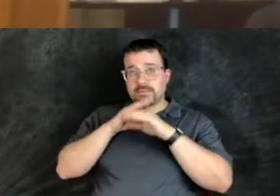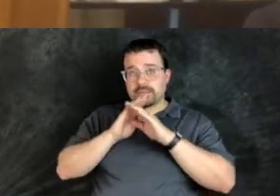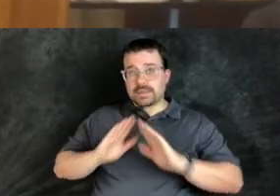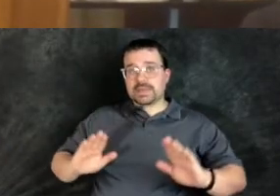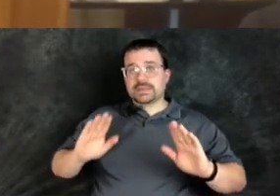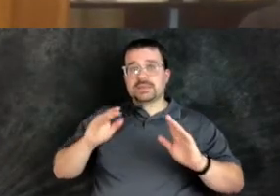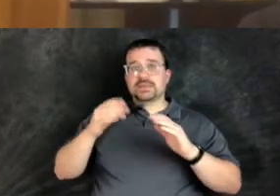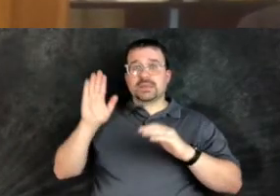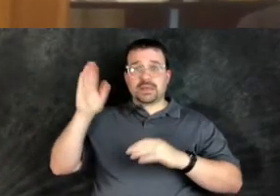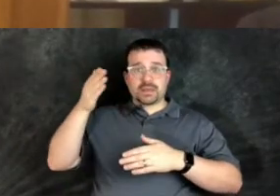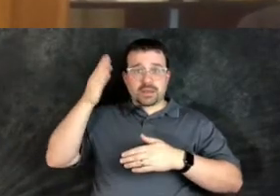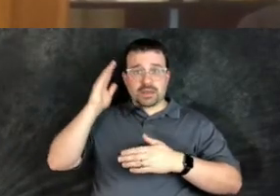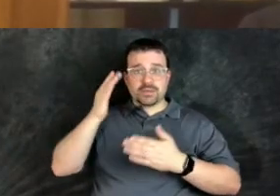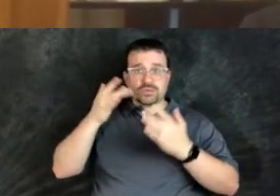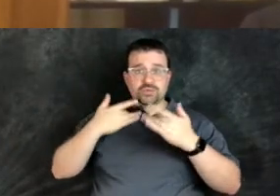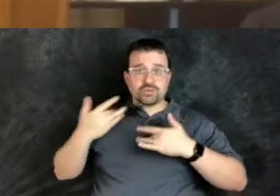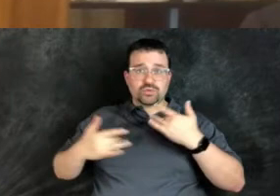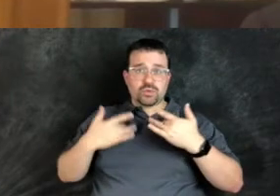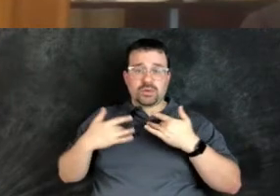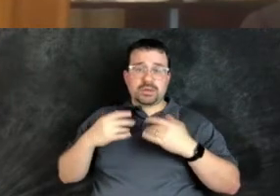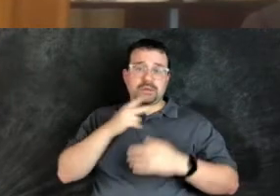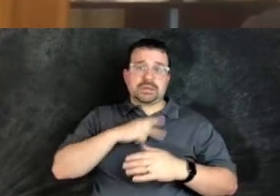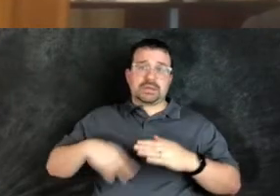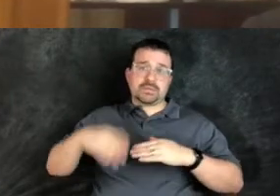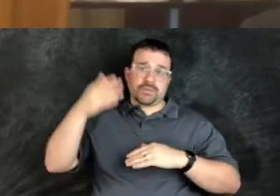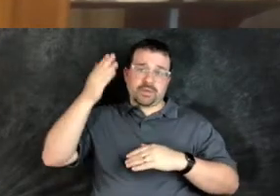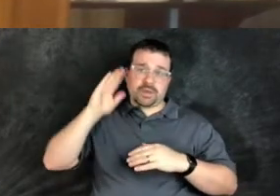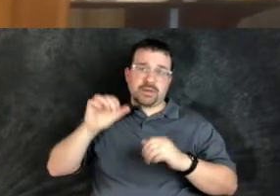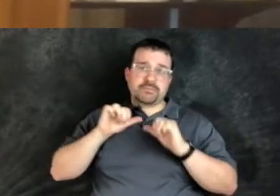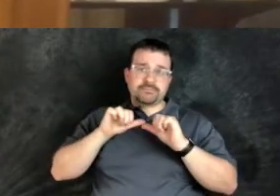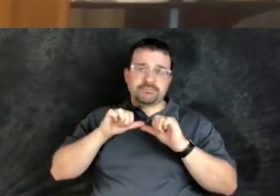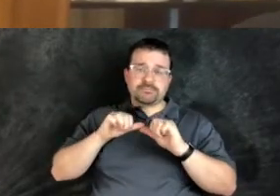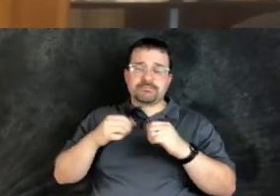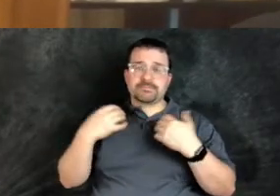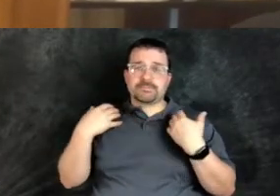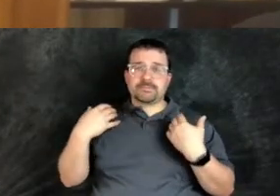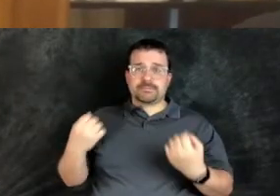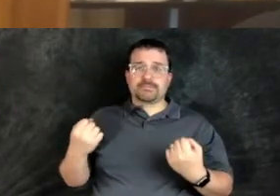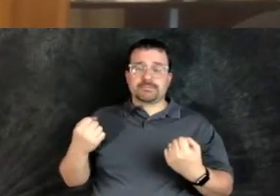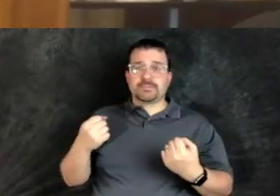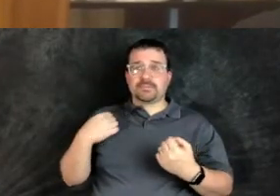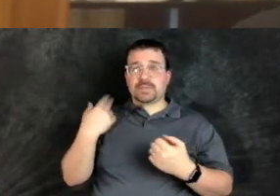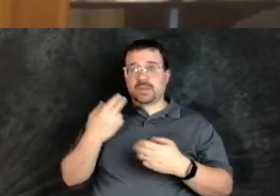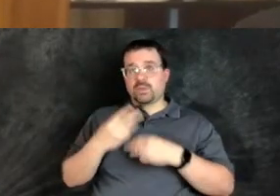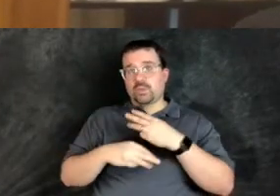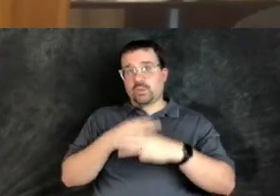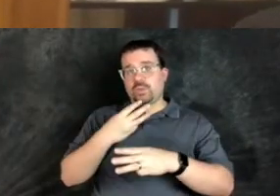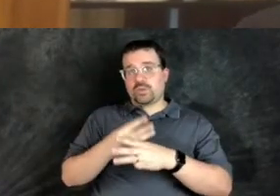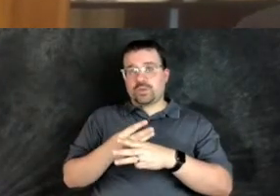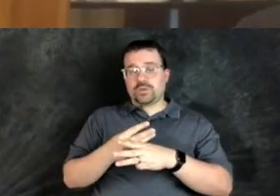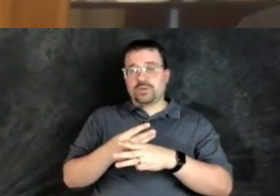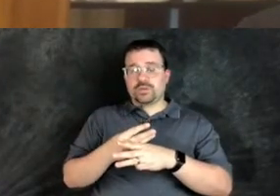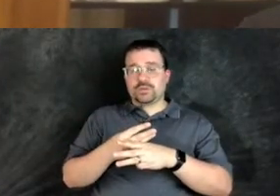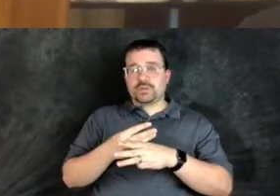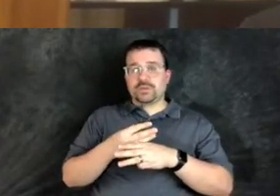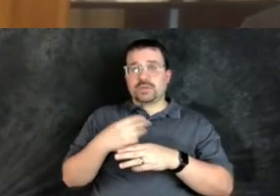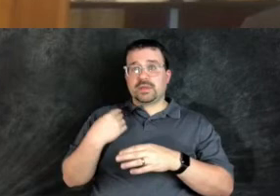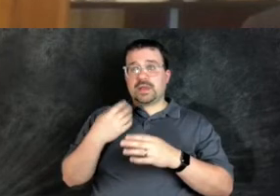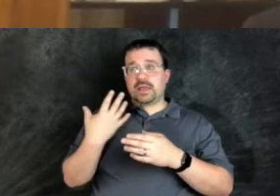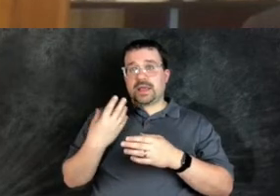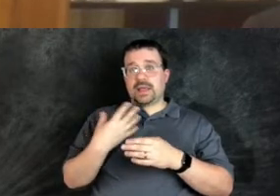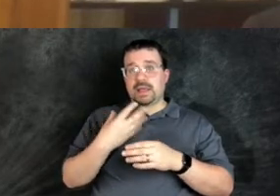joy as the kingdom of God continues to heal our world and our